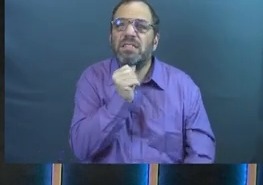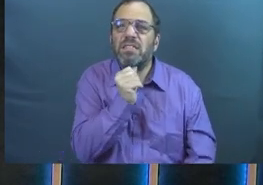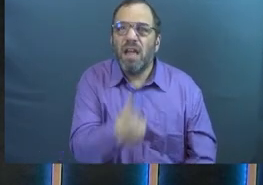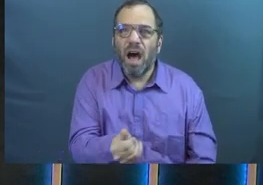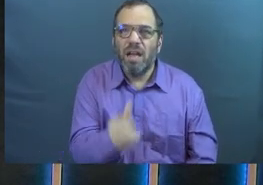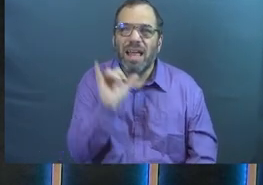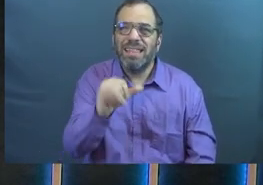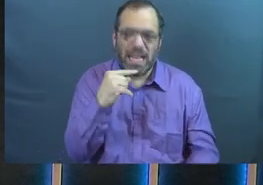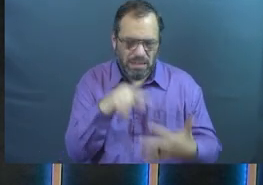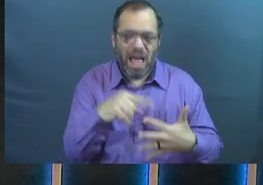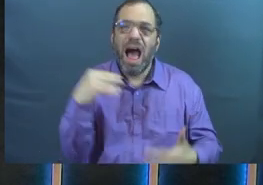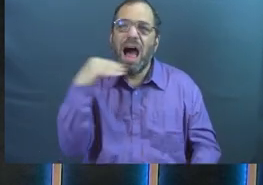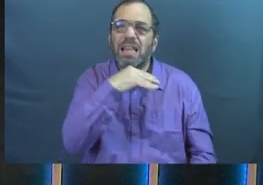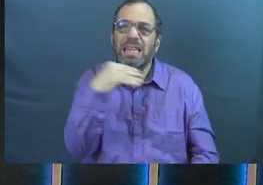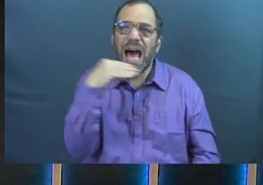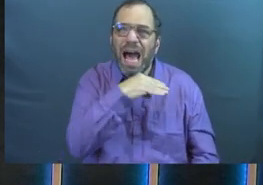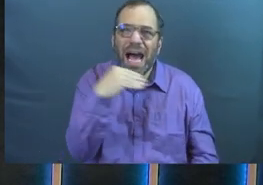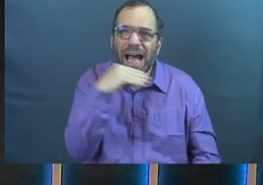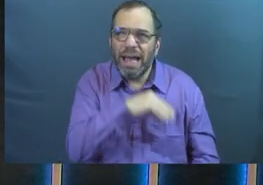a lie.